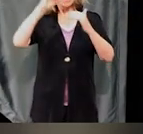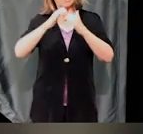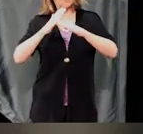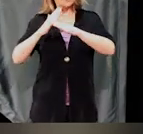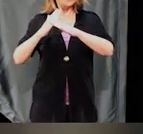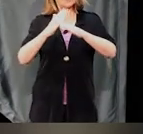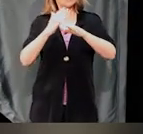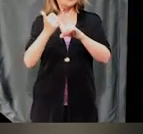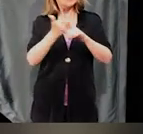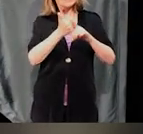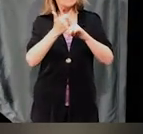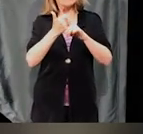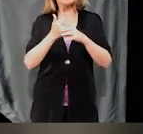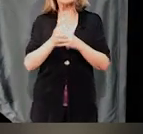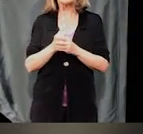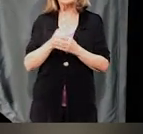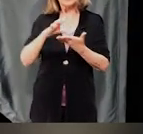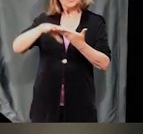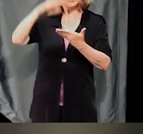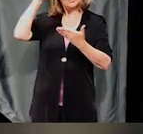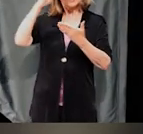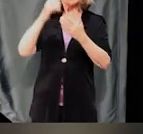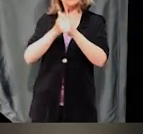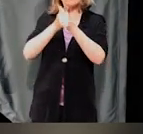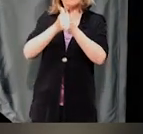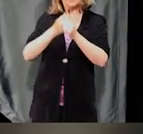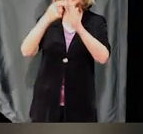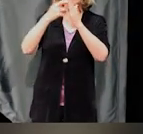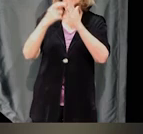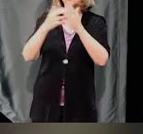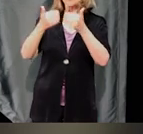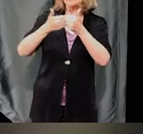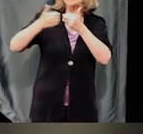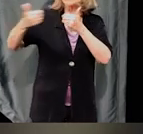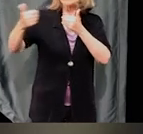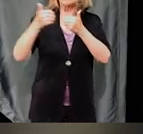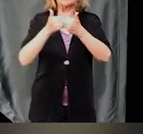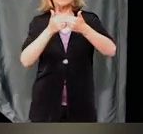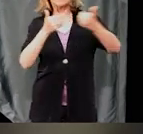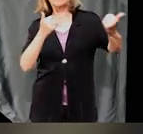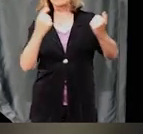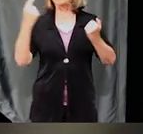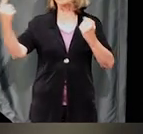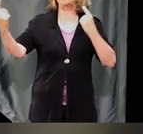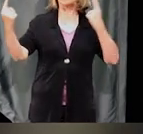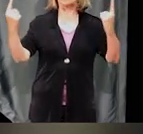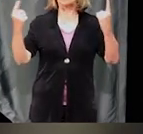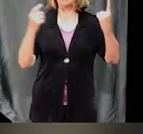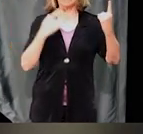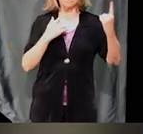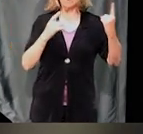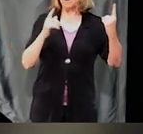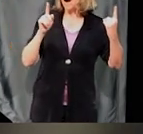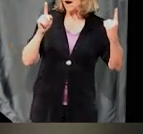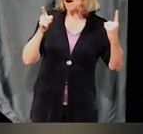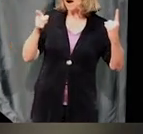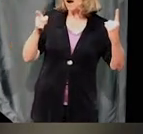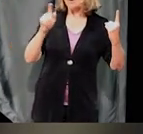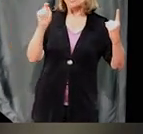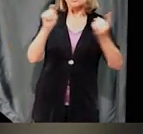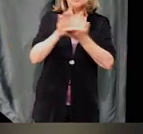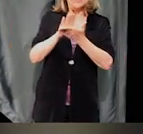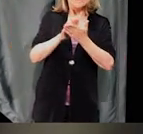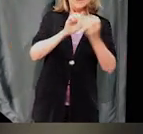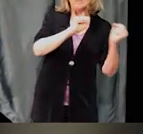store. You learned how to follow the socially distant guidelines, and when the store closest to you got their supply of toilet paper. You did all of these things and